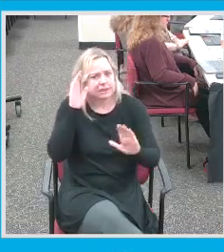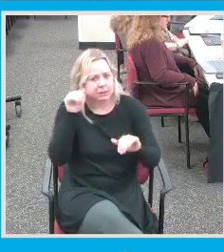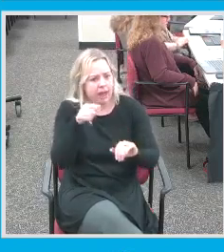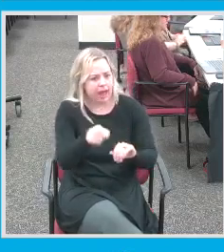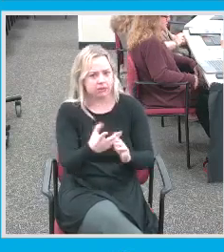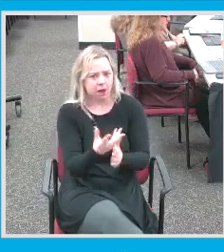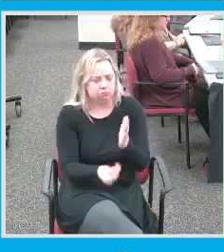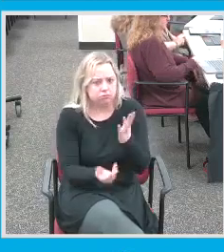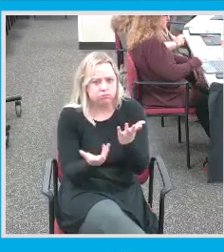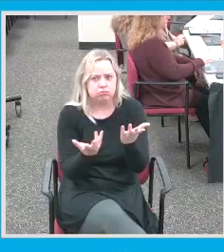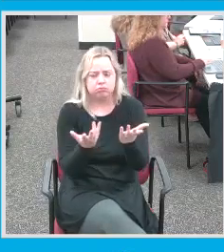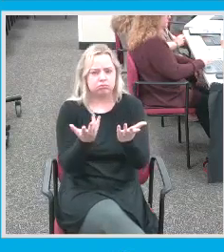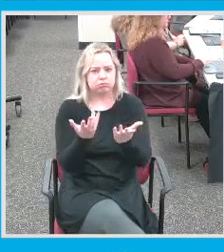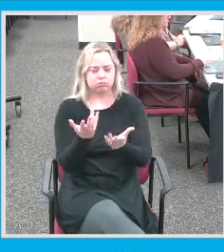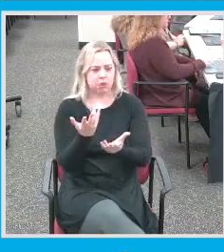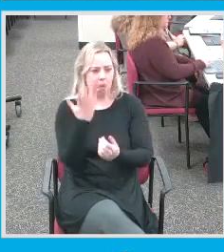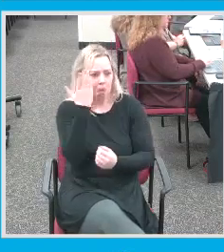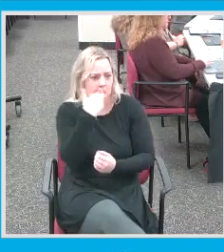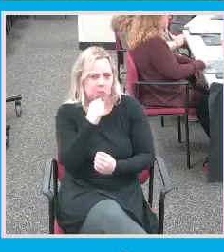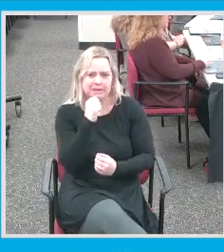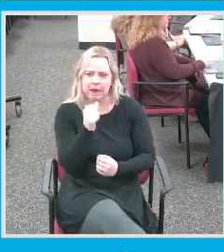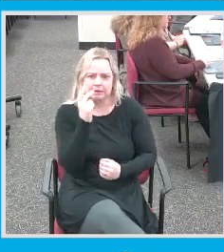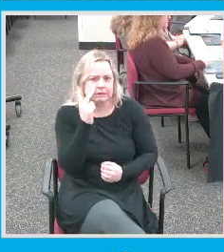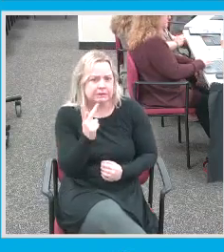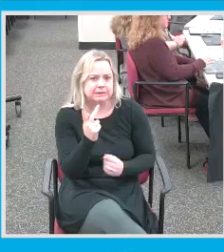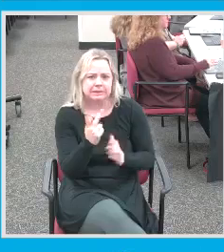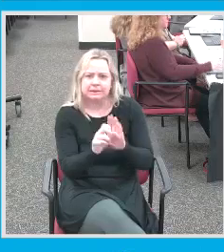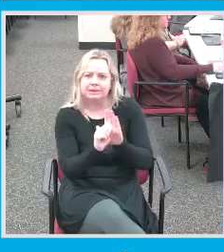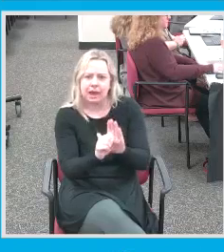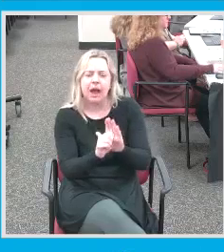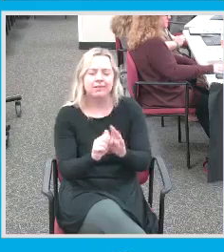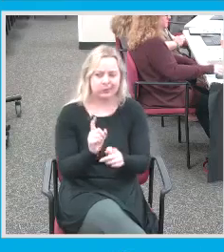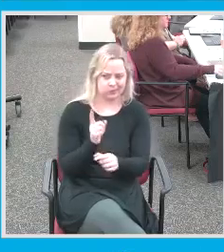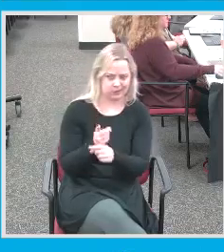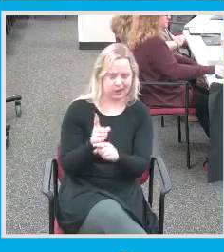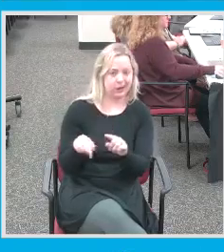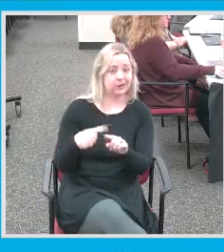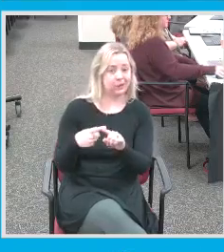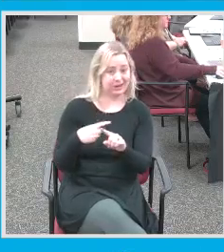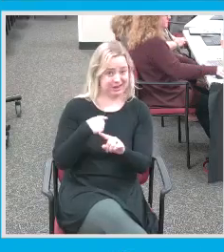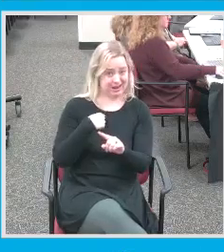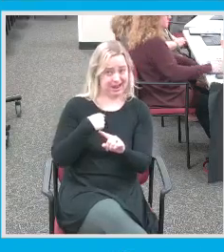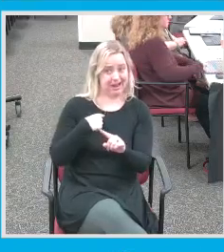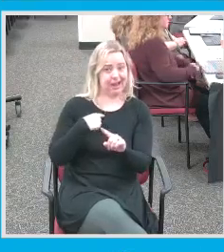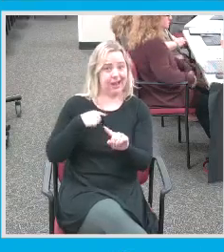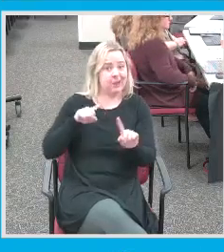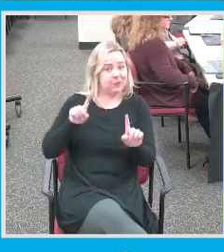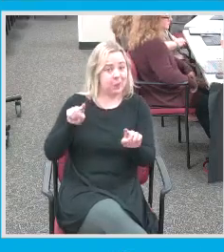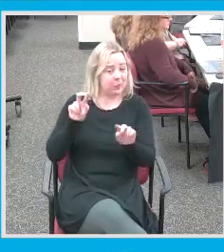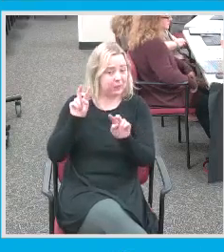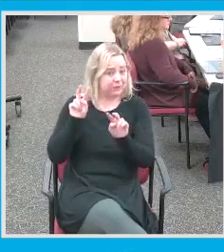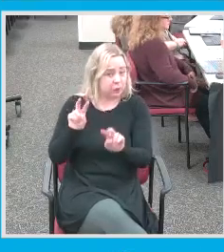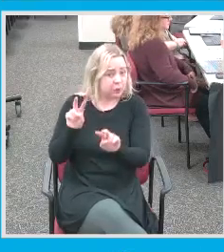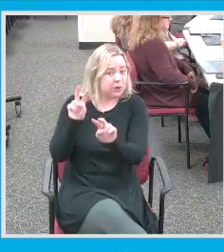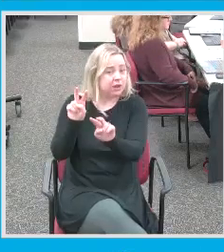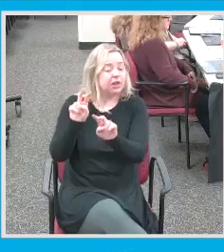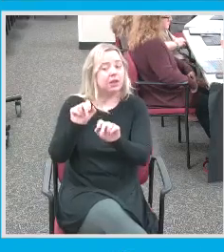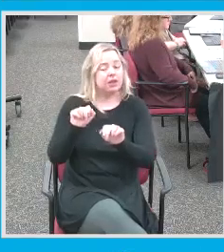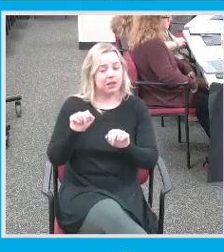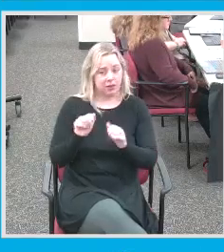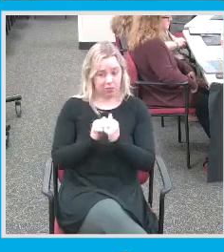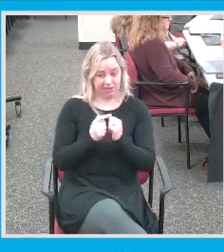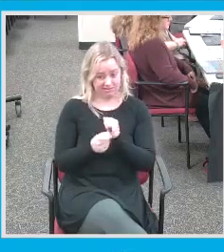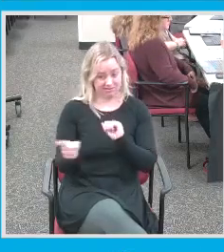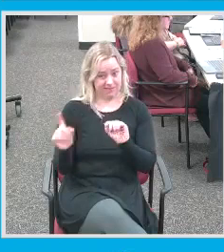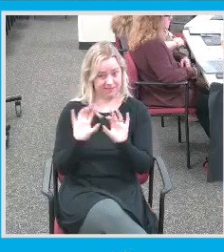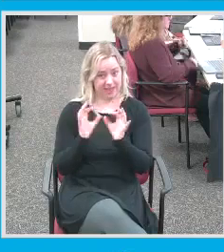weren't able to see the warning signs. When I attend a funeral or sit in a bereavement meeting with individuals who have just lost a loved one, the most